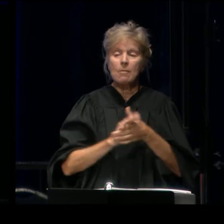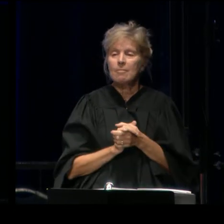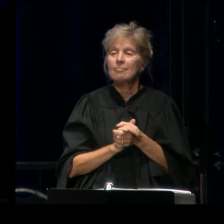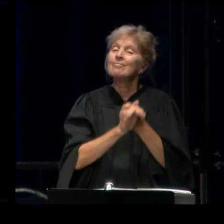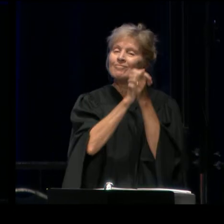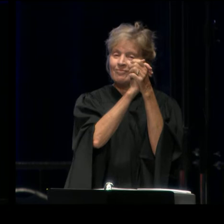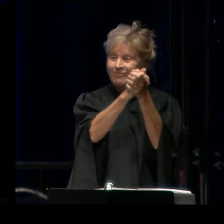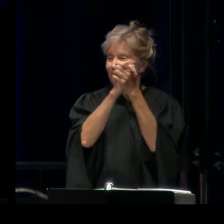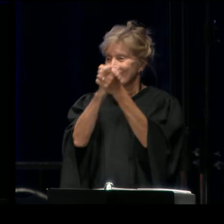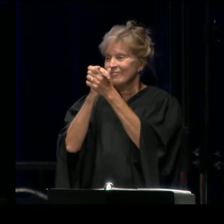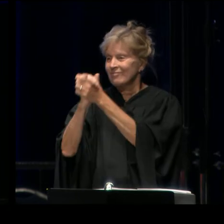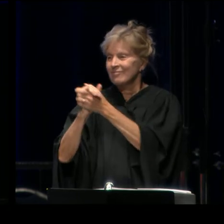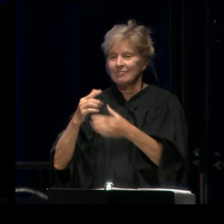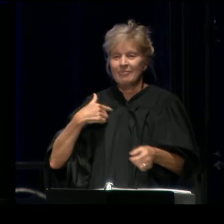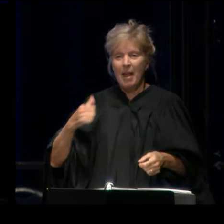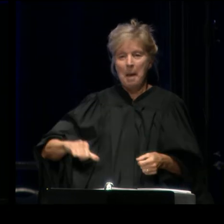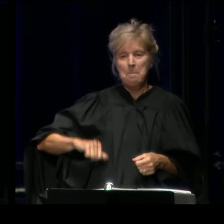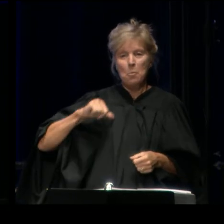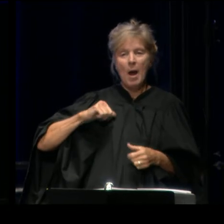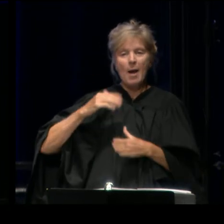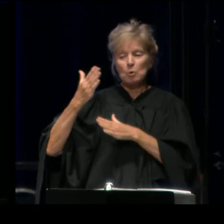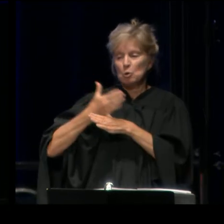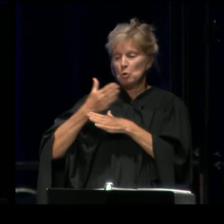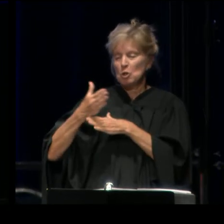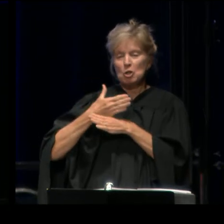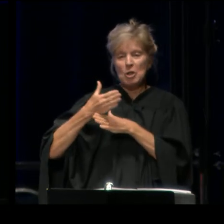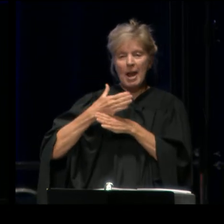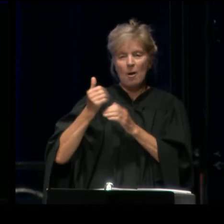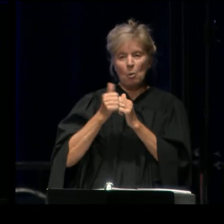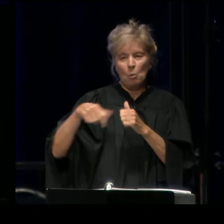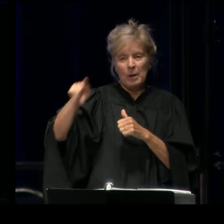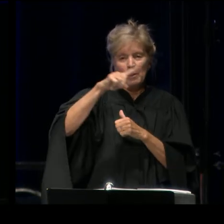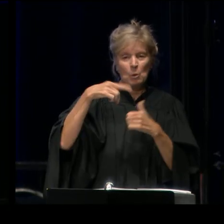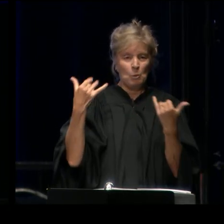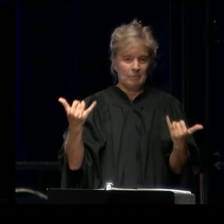Congratulations, everyone. I'm proud to share this moment with you.